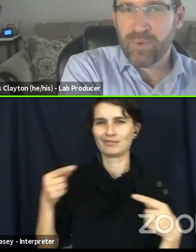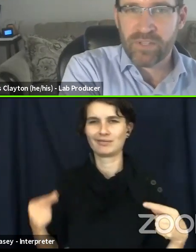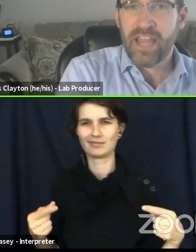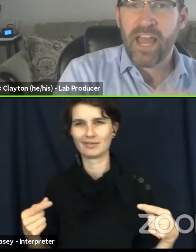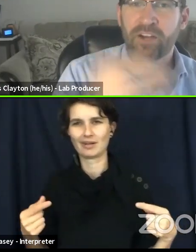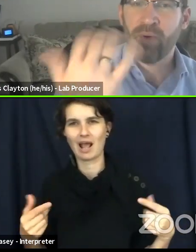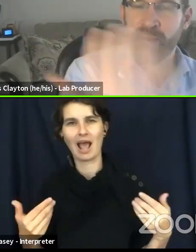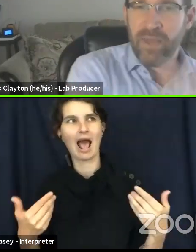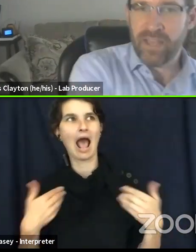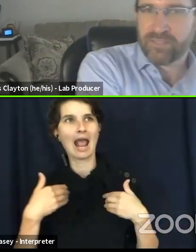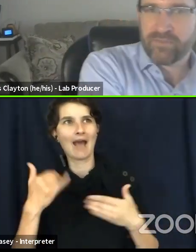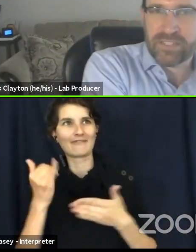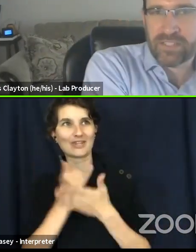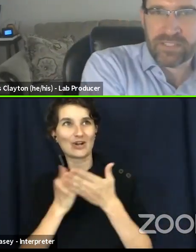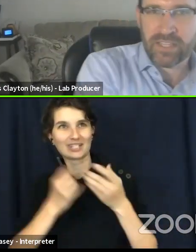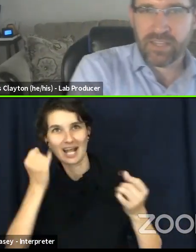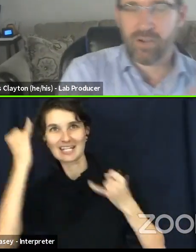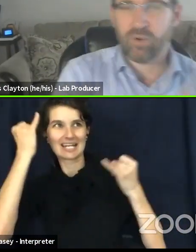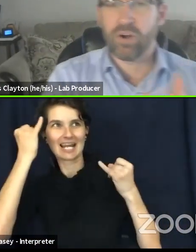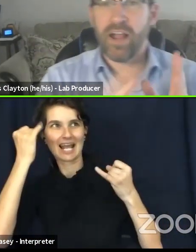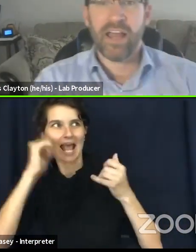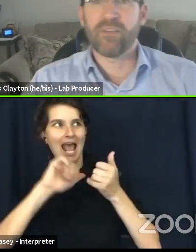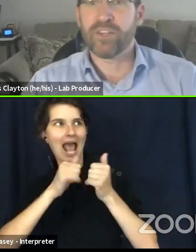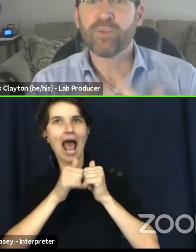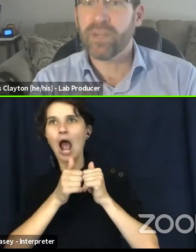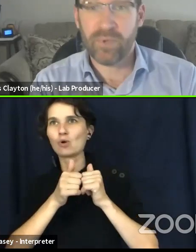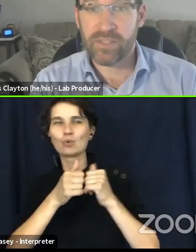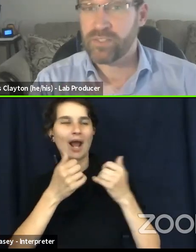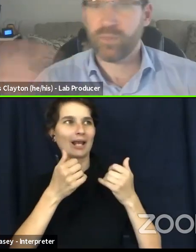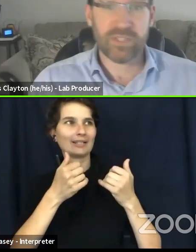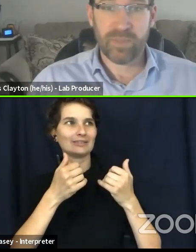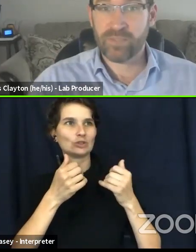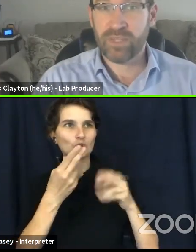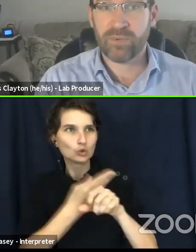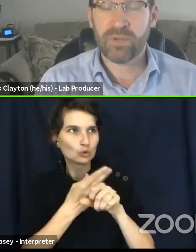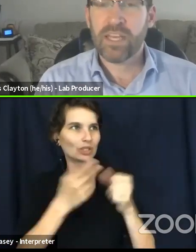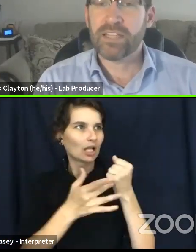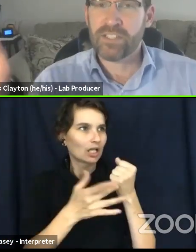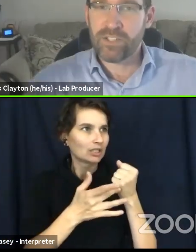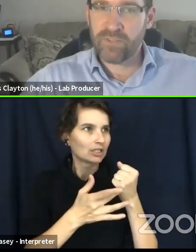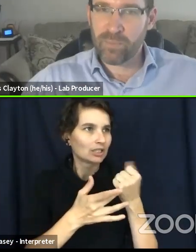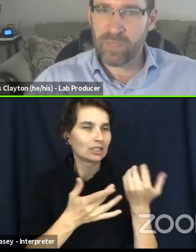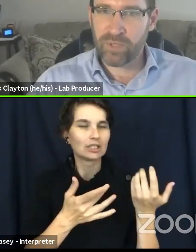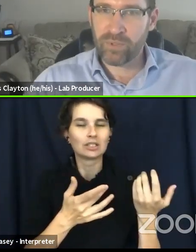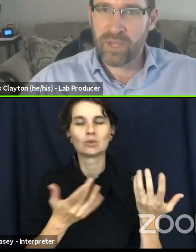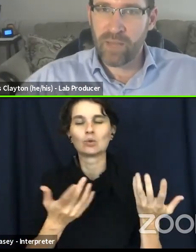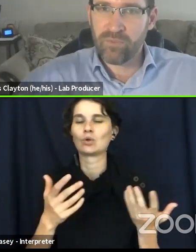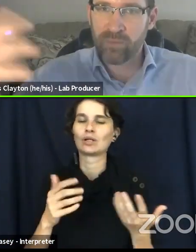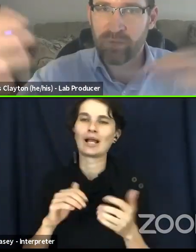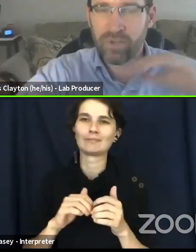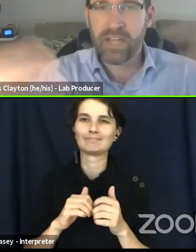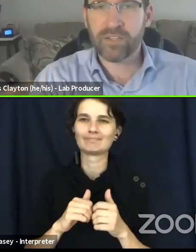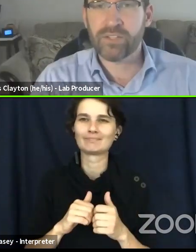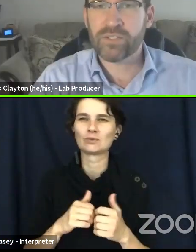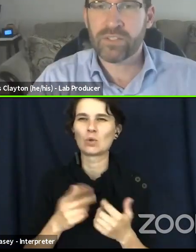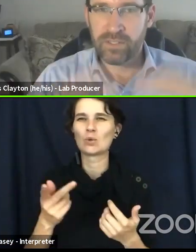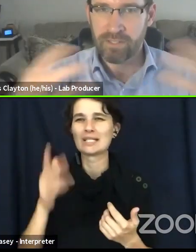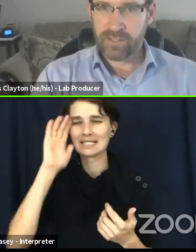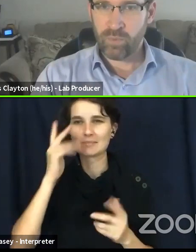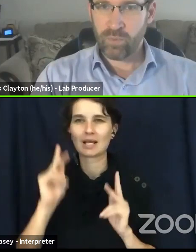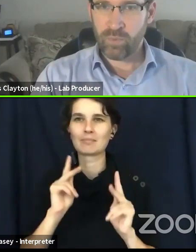artistic impulse, how do I best facilitate that? Or I have a human impulse, what's the best way through? And since you've got people who come from different